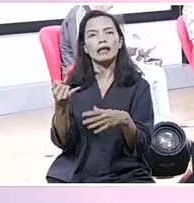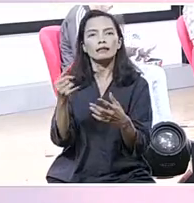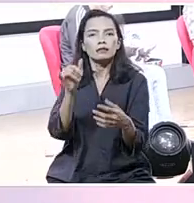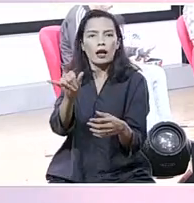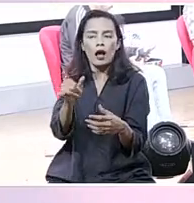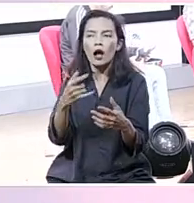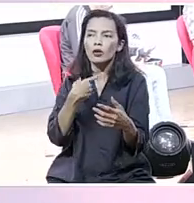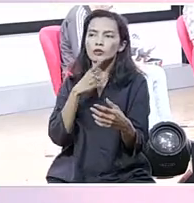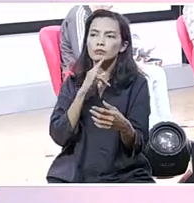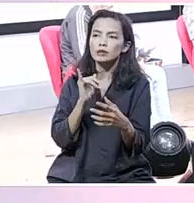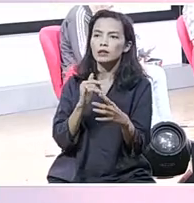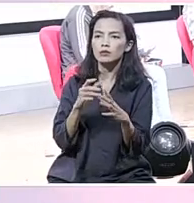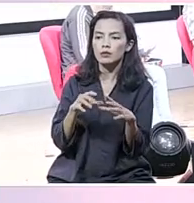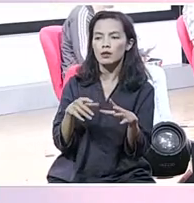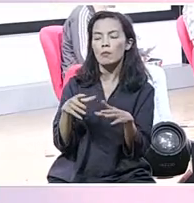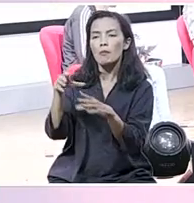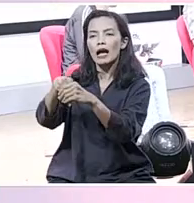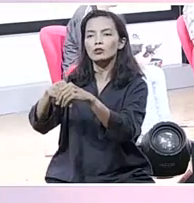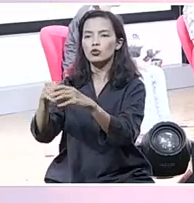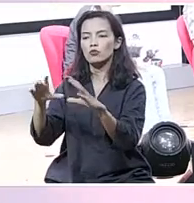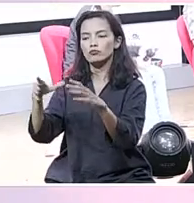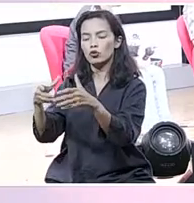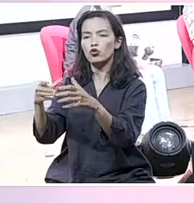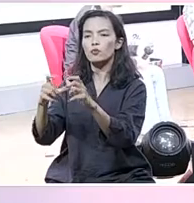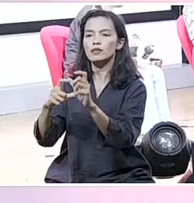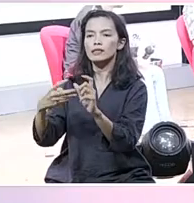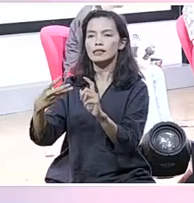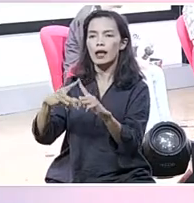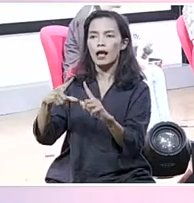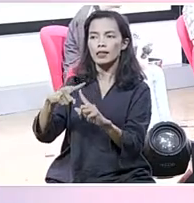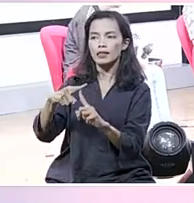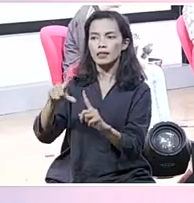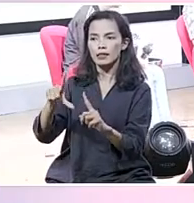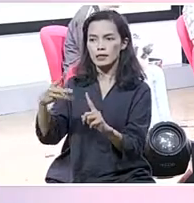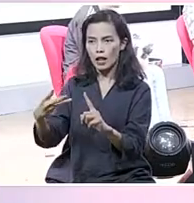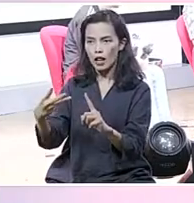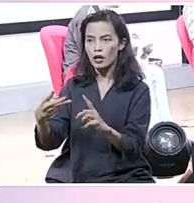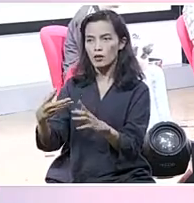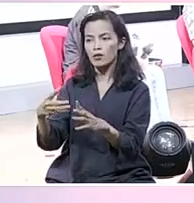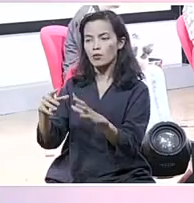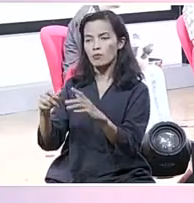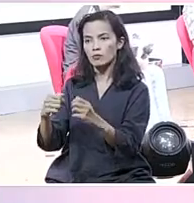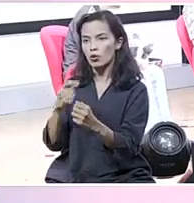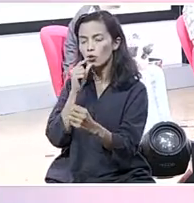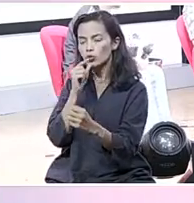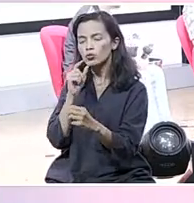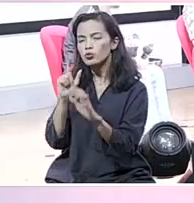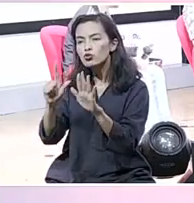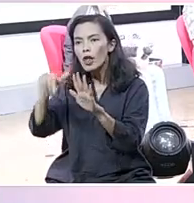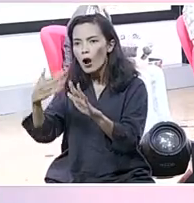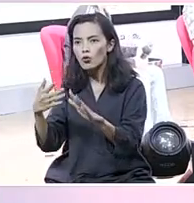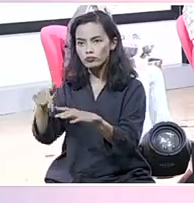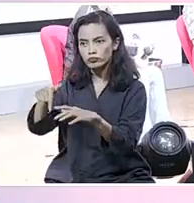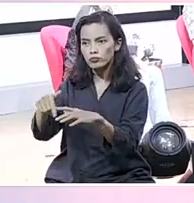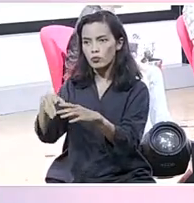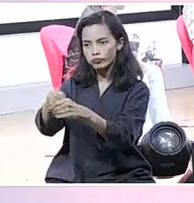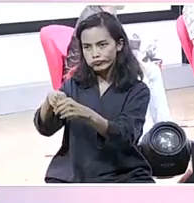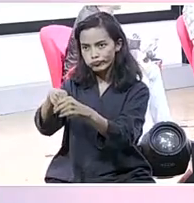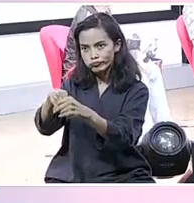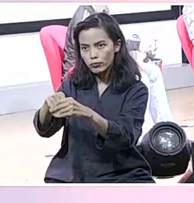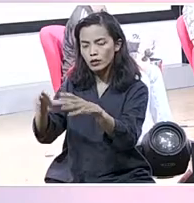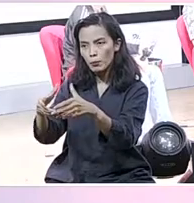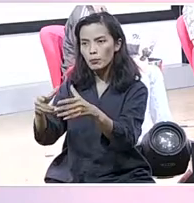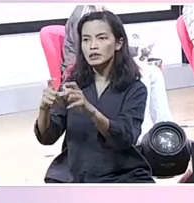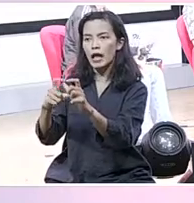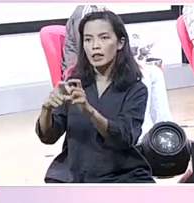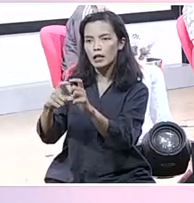I was traded to Seattle in 2014, and I played there for 7 years. And I won two championships with Seattle in